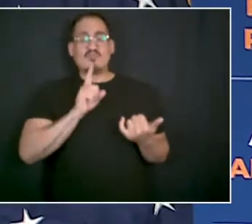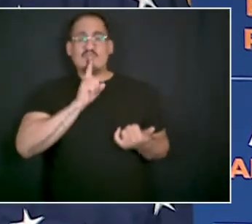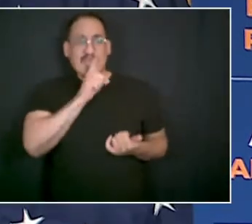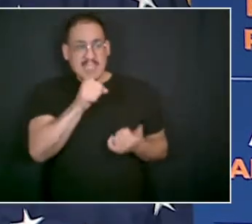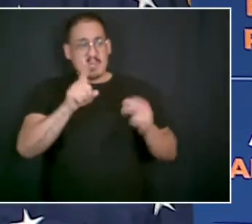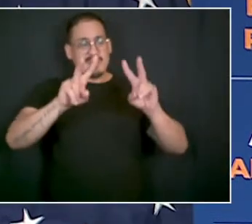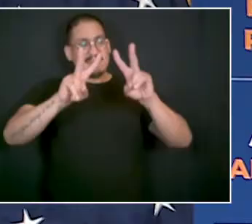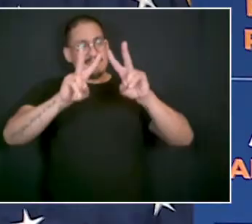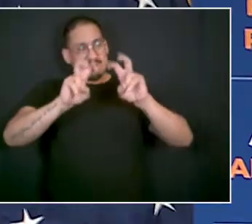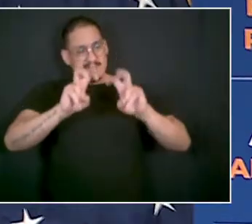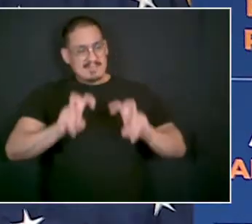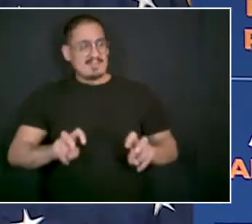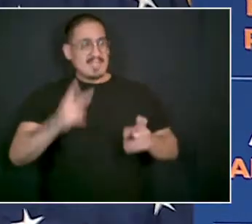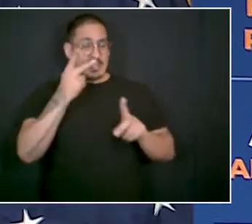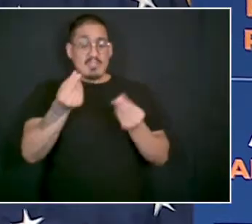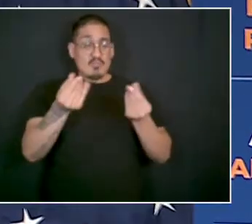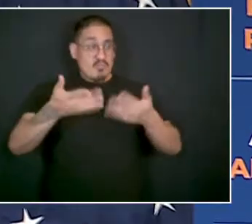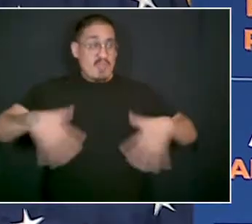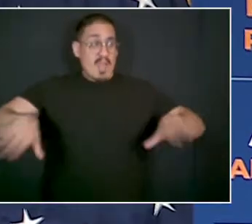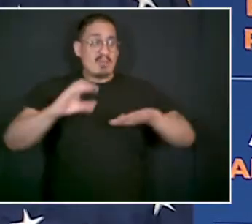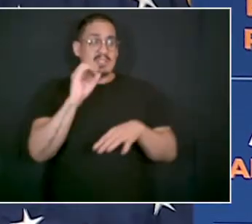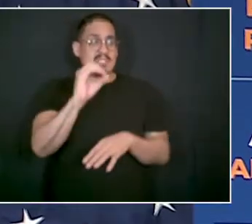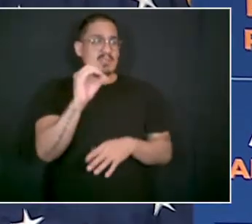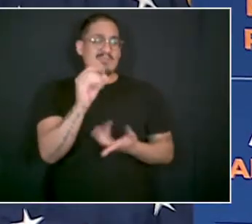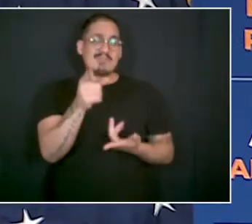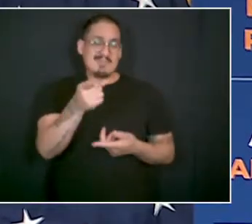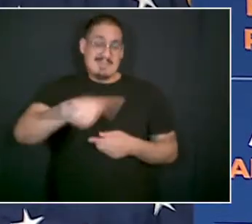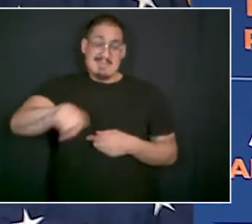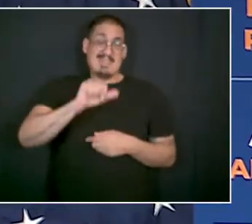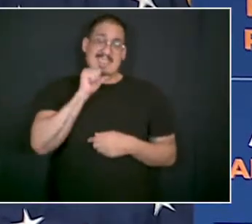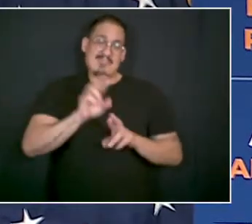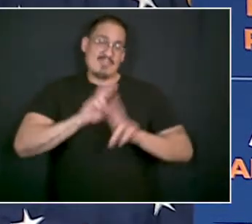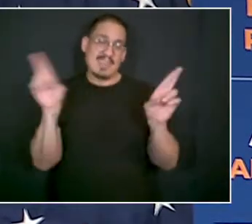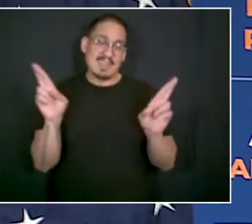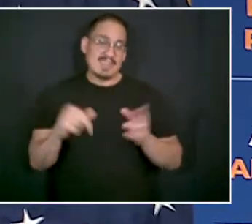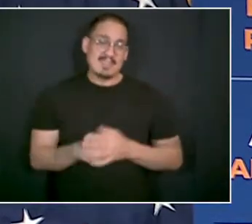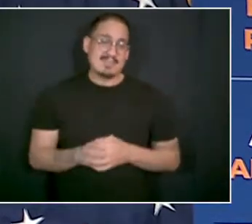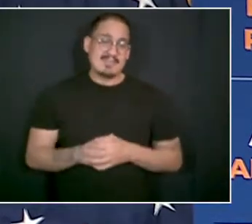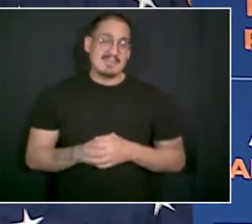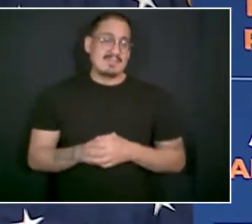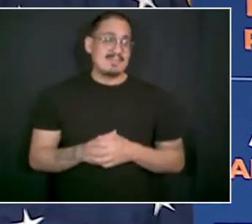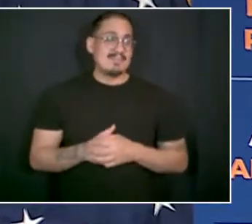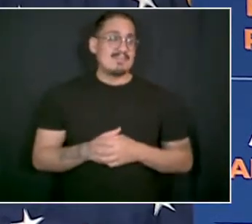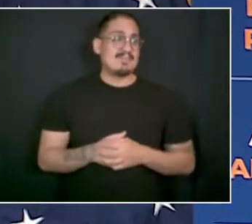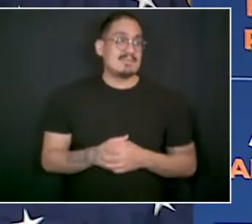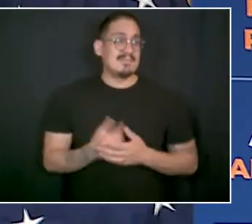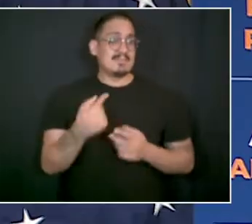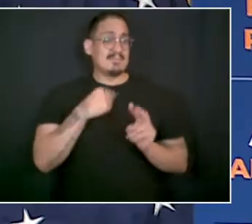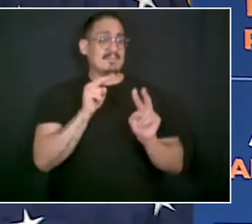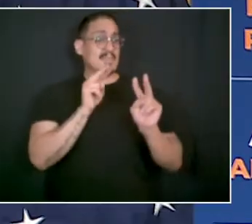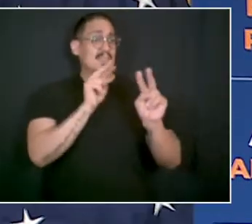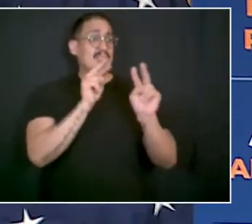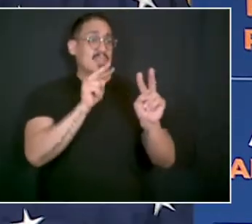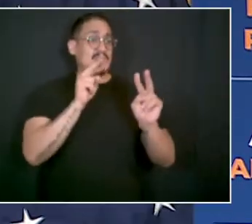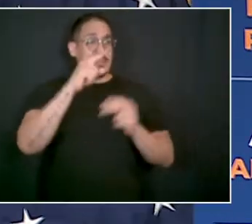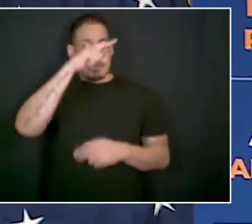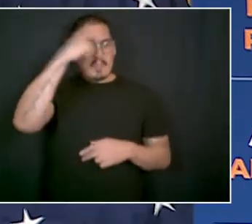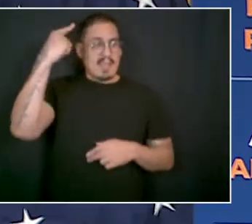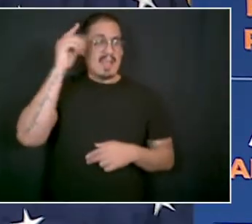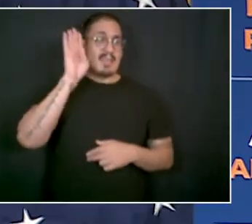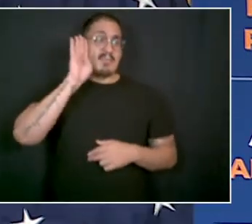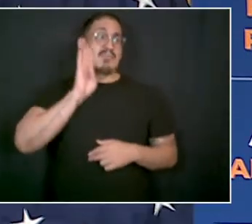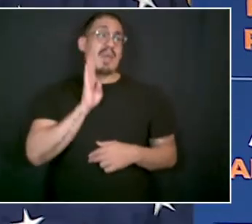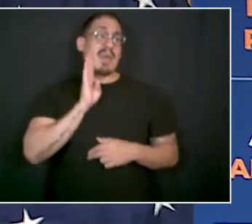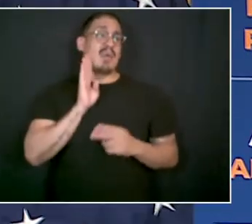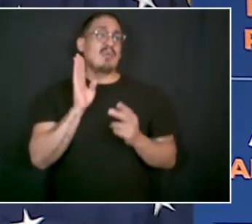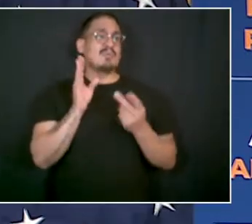look at, some of my black and brown endorsers of the former governor, they need to go look at